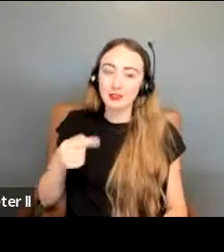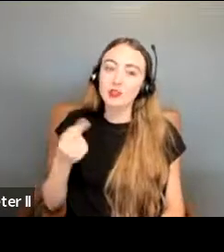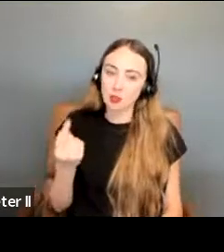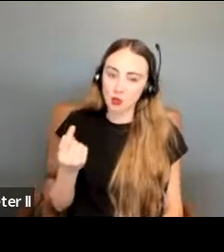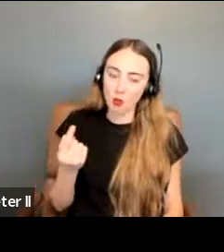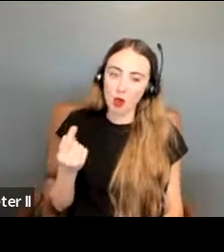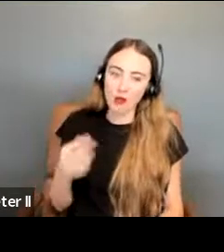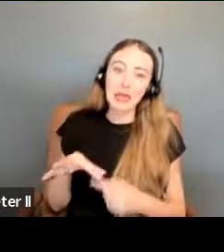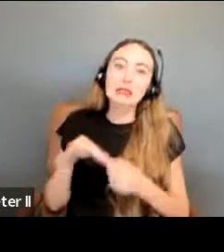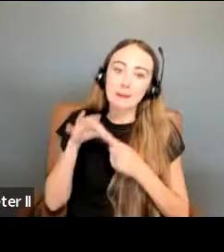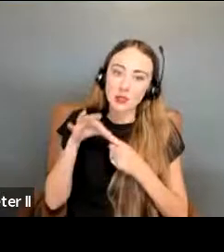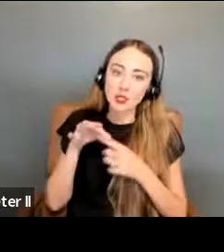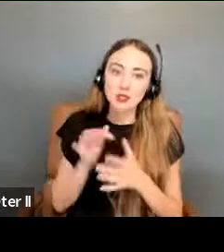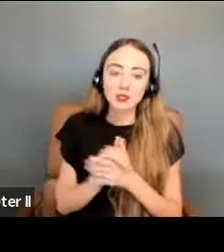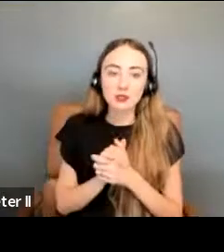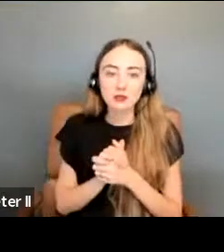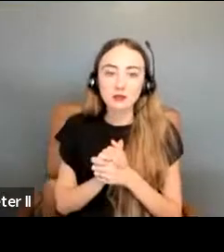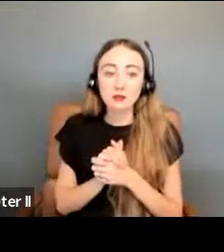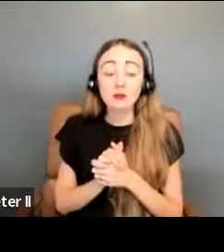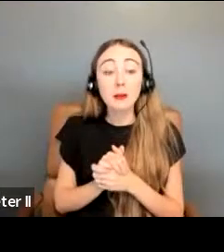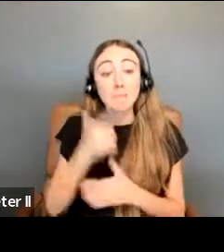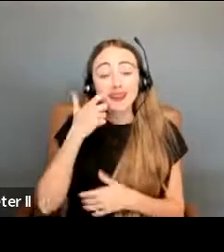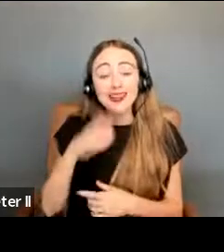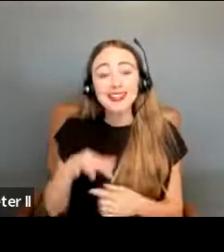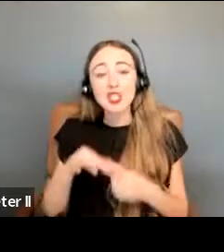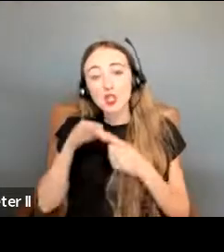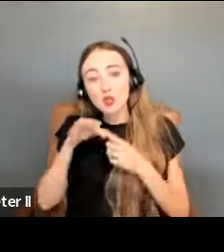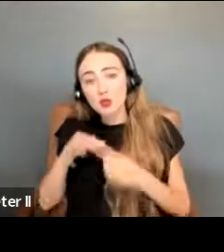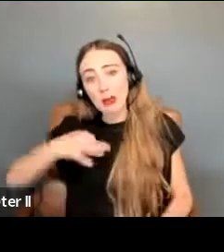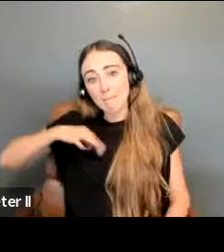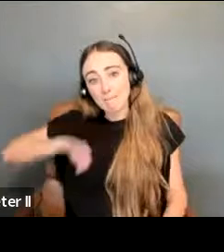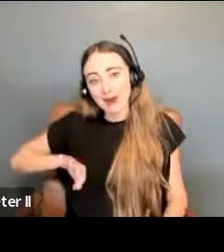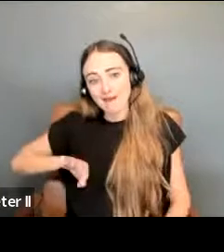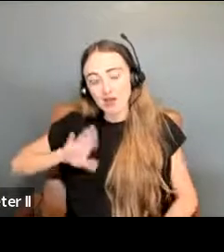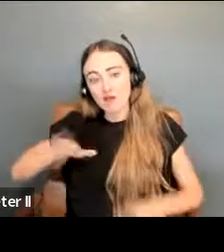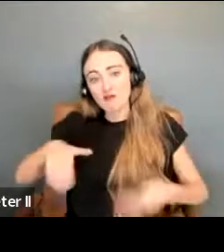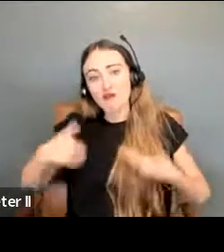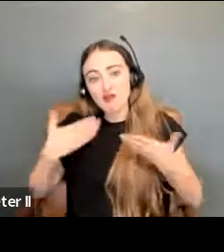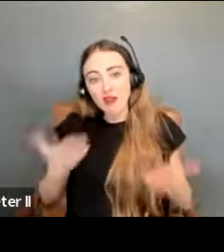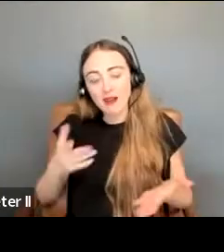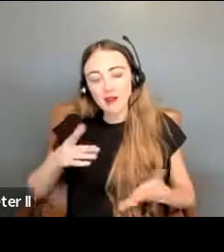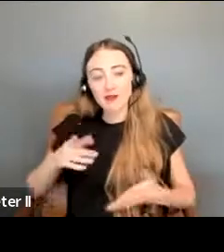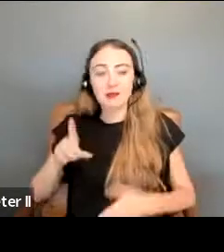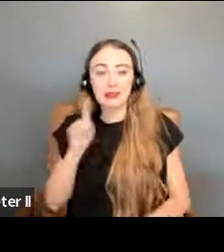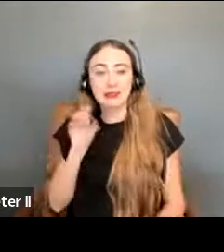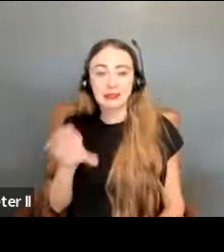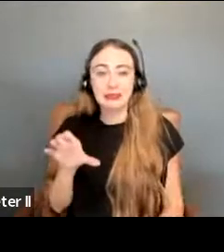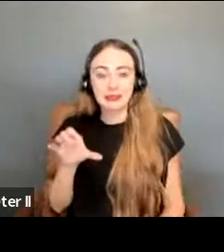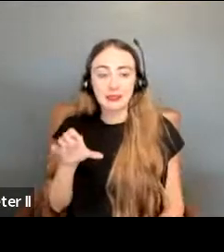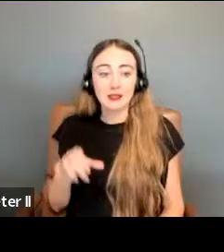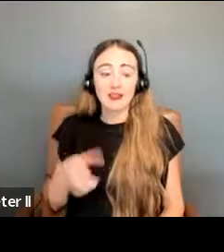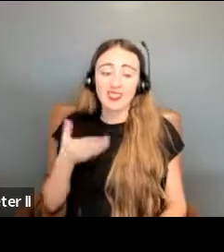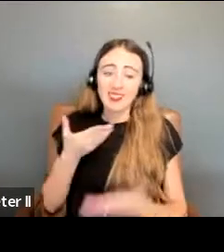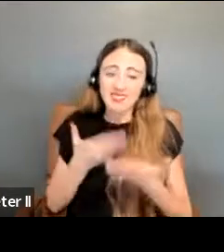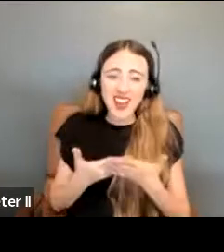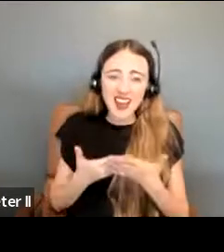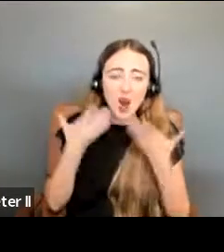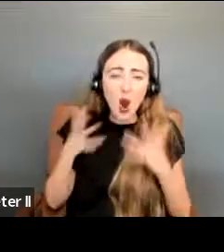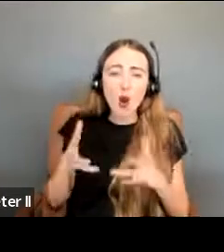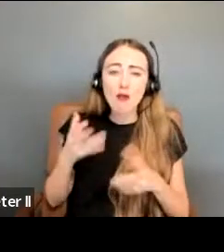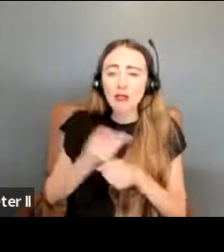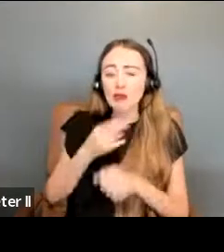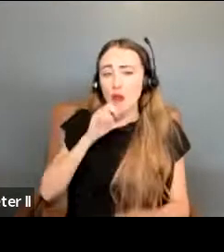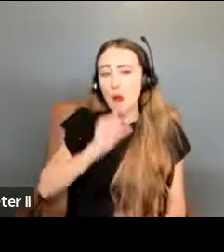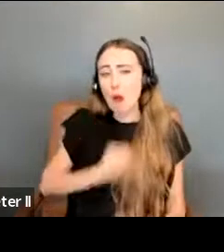those exceptions. Again, given the unique and meaningful benefits provided to the district by this project, the fact that it's built on existing